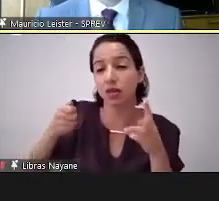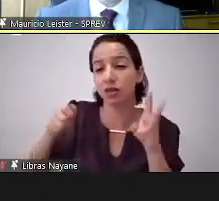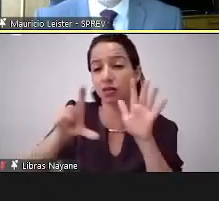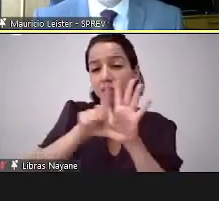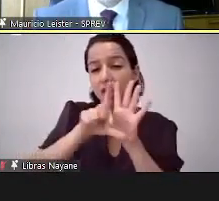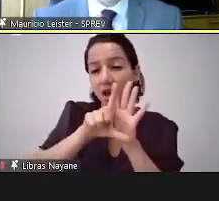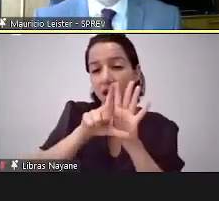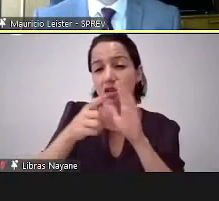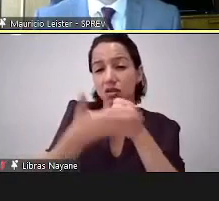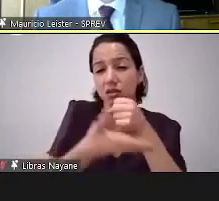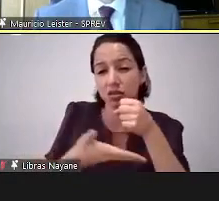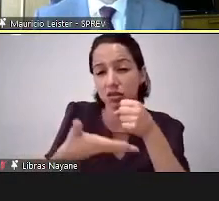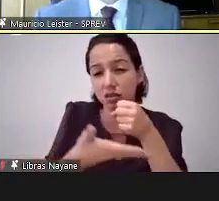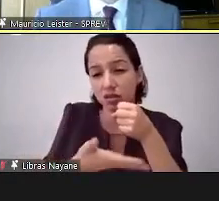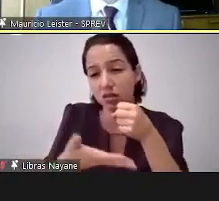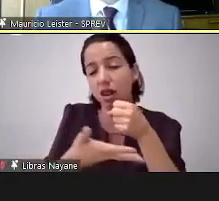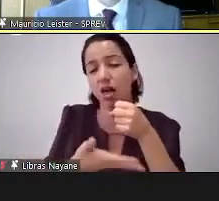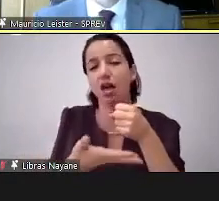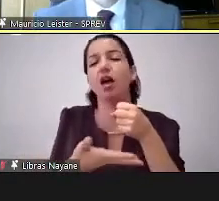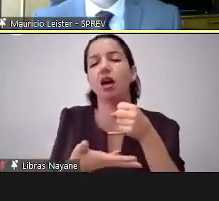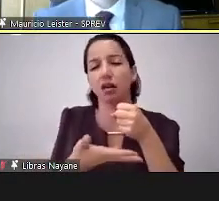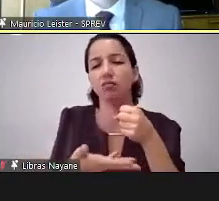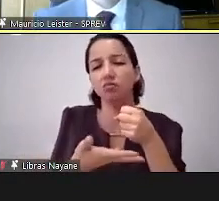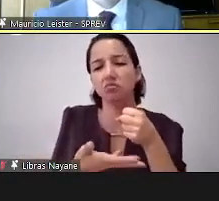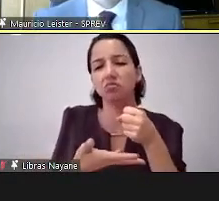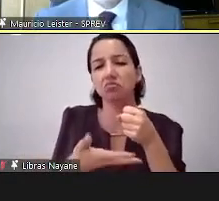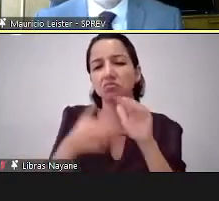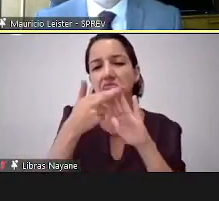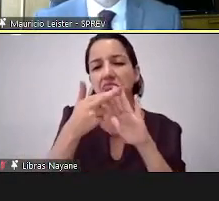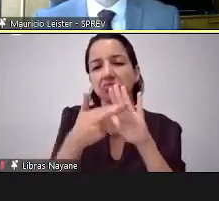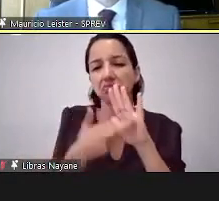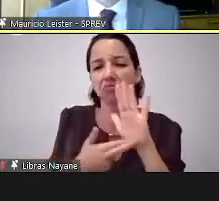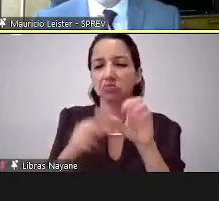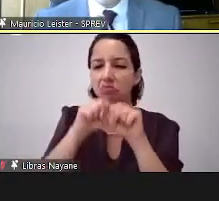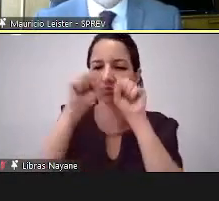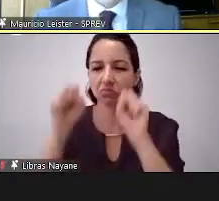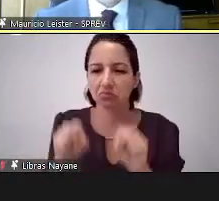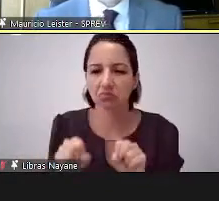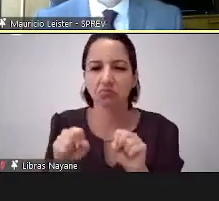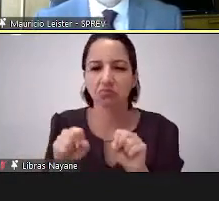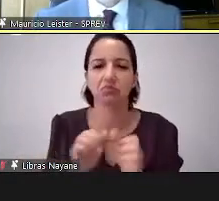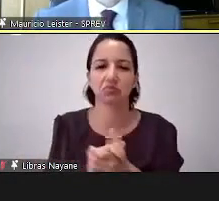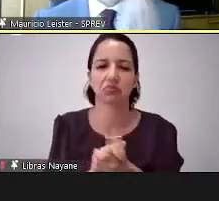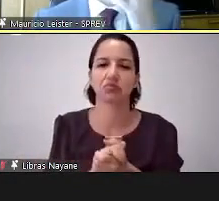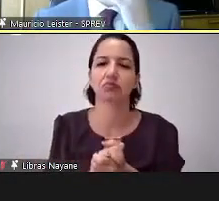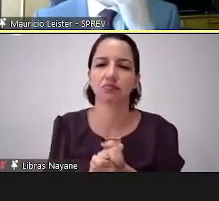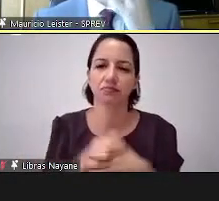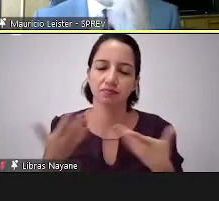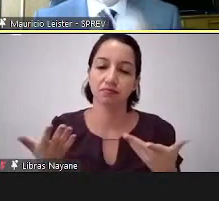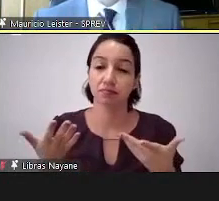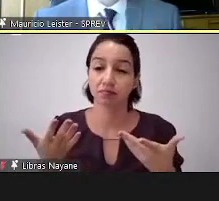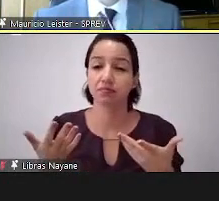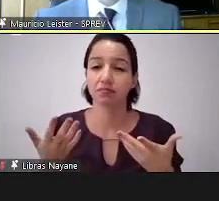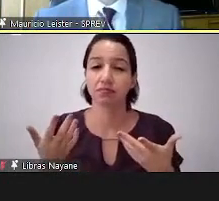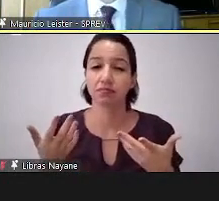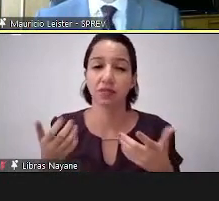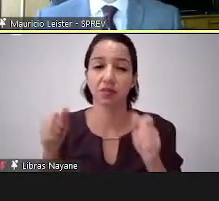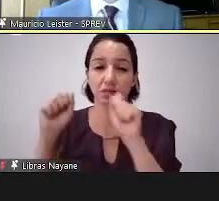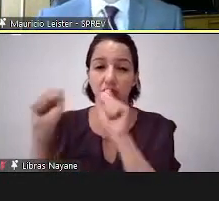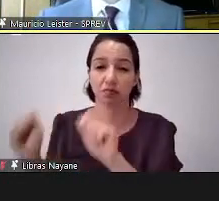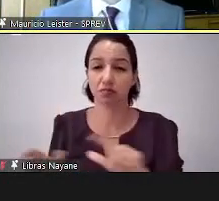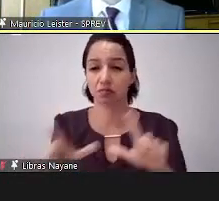and the improvement of the legal framework. I'm going to talk about the law, the norms 108